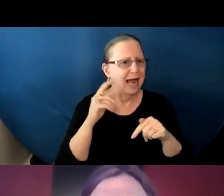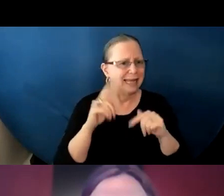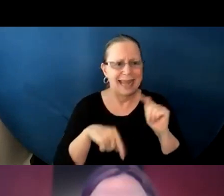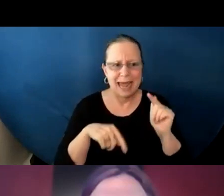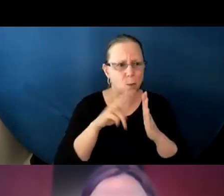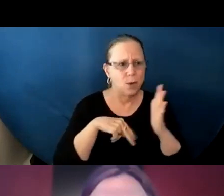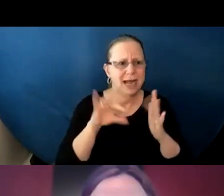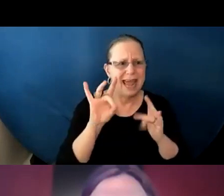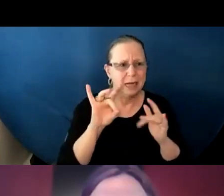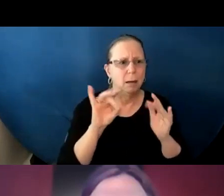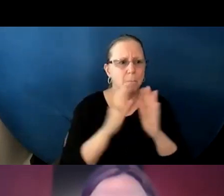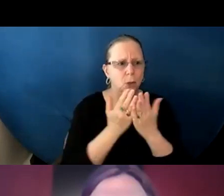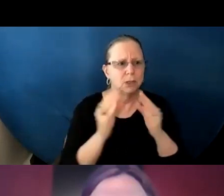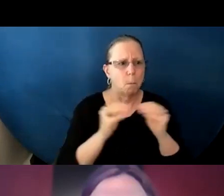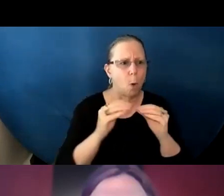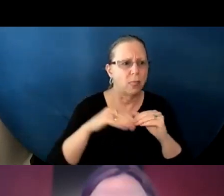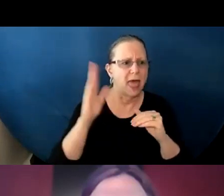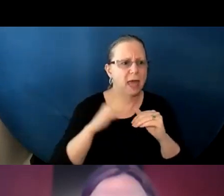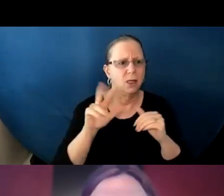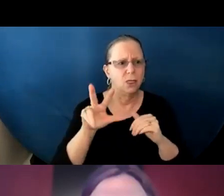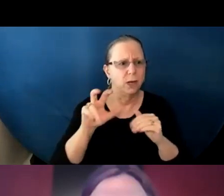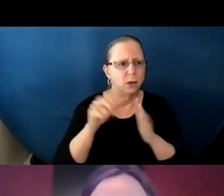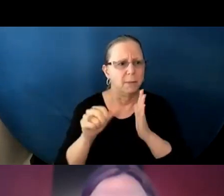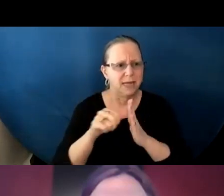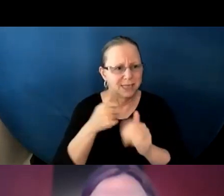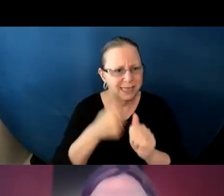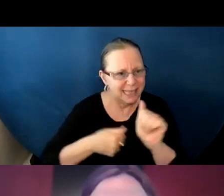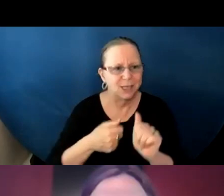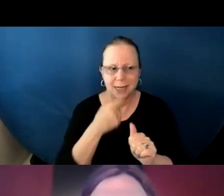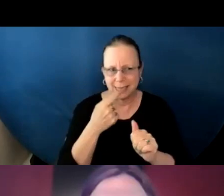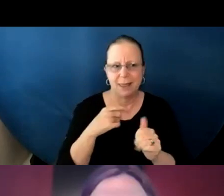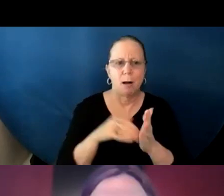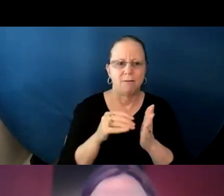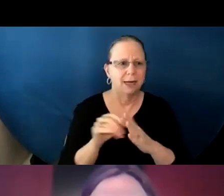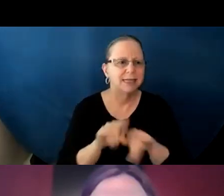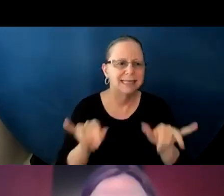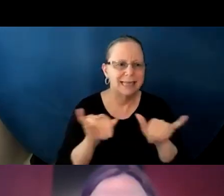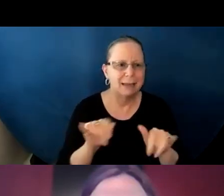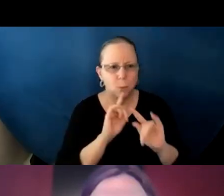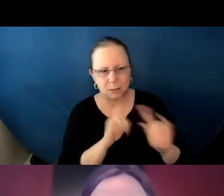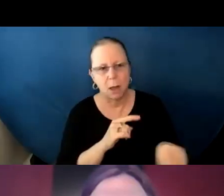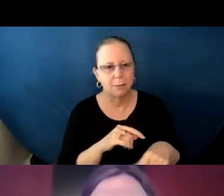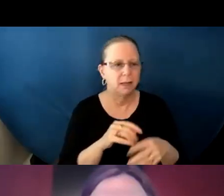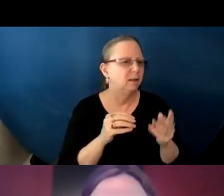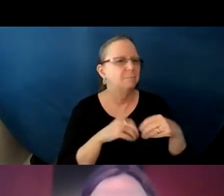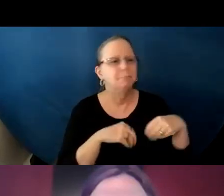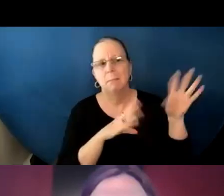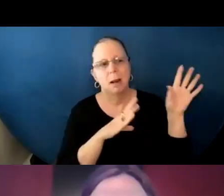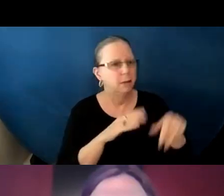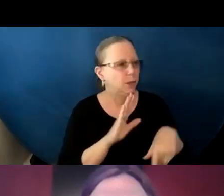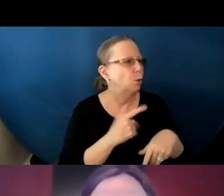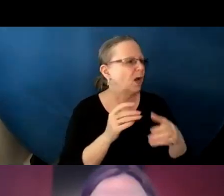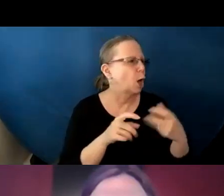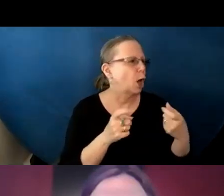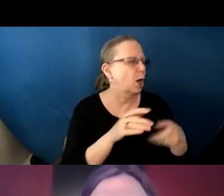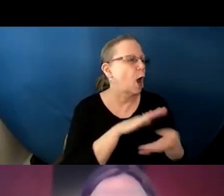300 pages each. And that's just something I say often, and I get the same response. They just kind of generally blow it off and say, well, you're in college, deal with